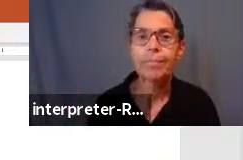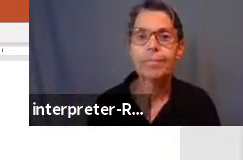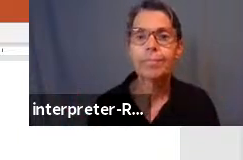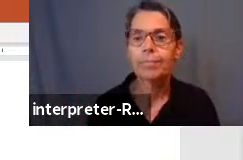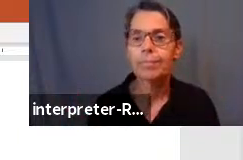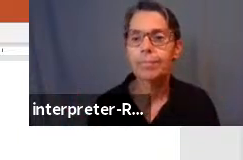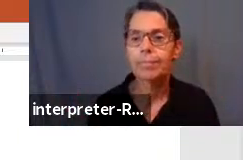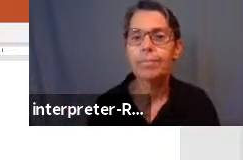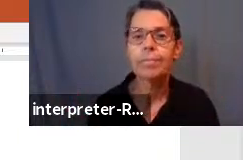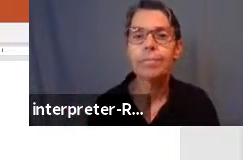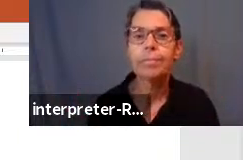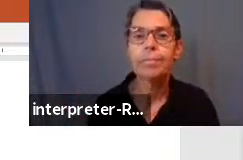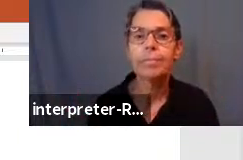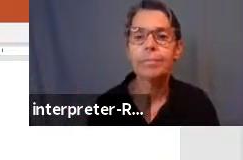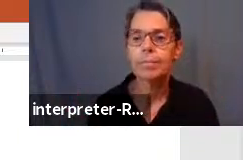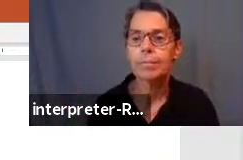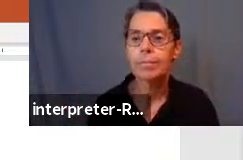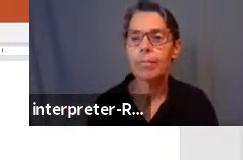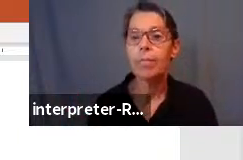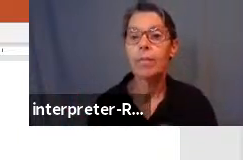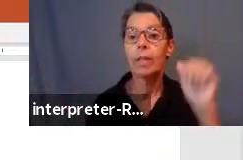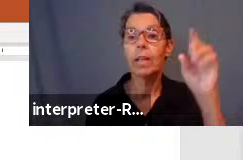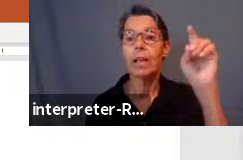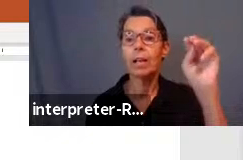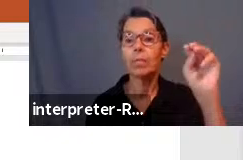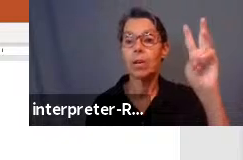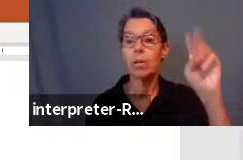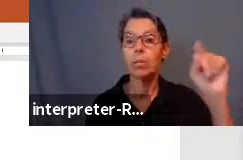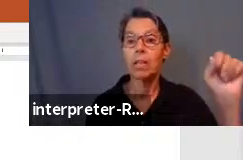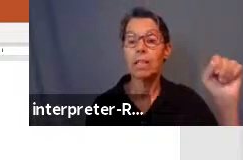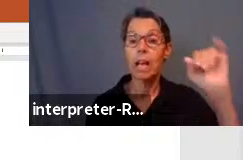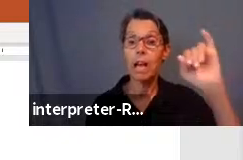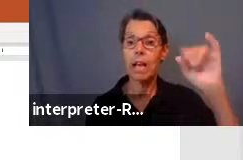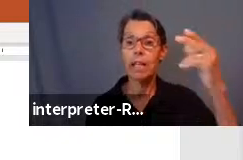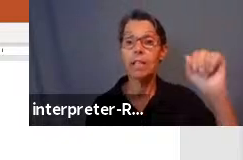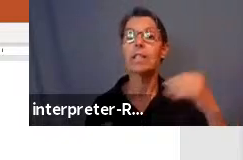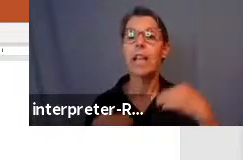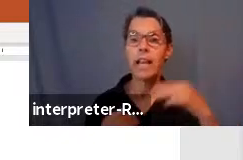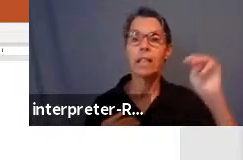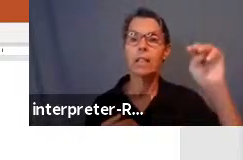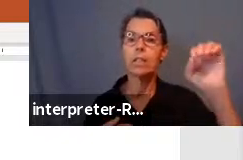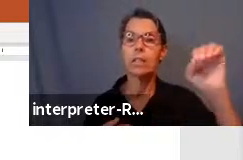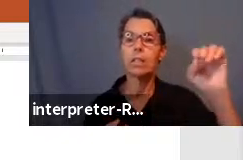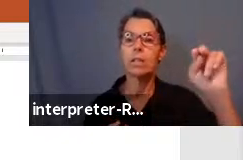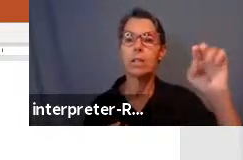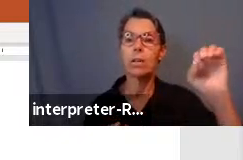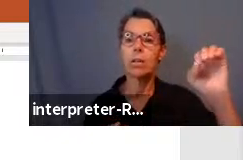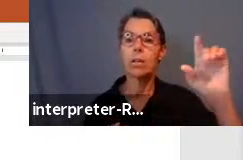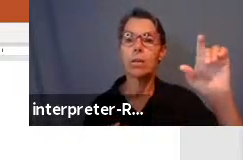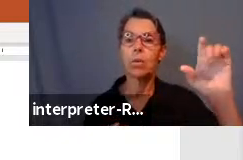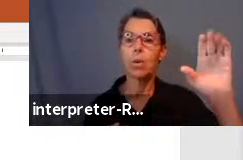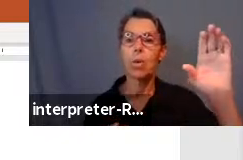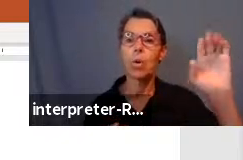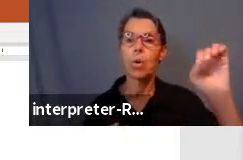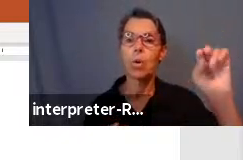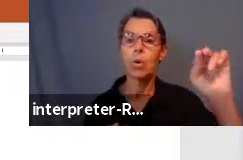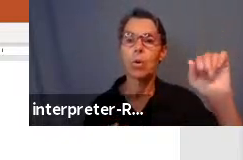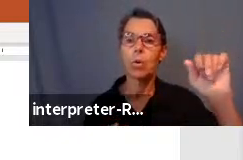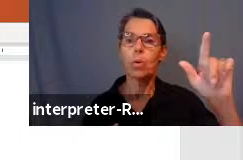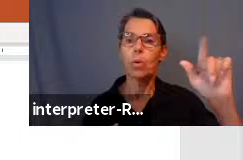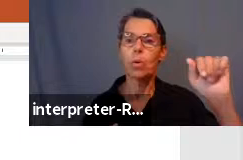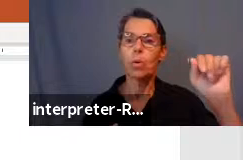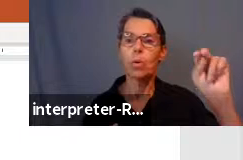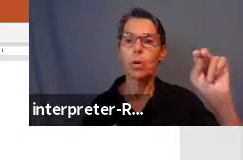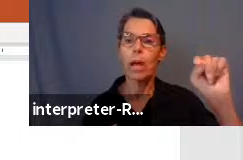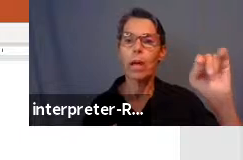Yeah, the Indian Health Service has access to monoclonal antibodies. We do have them and do distribute them to the sites in